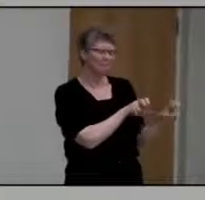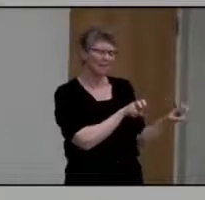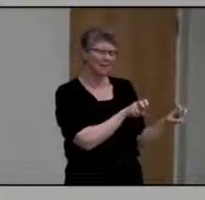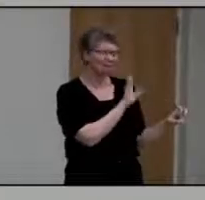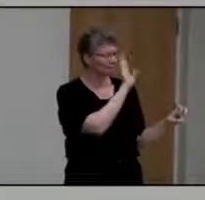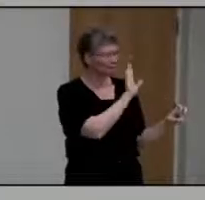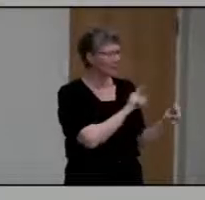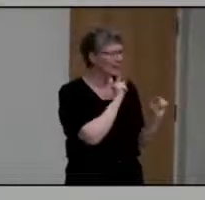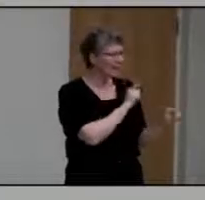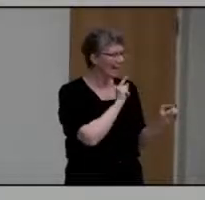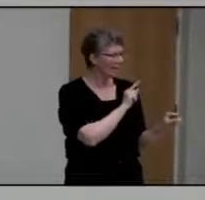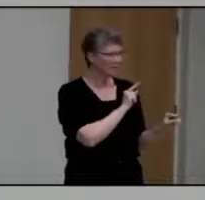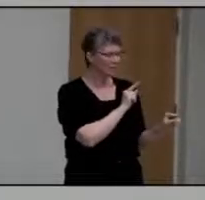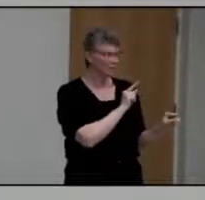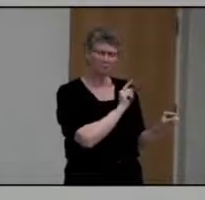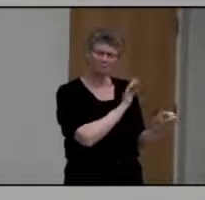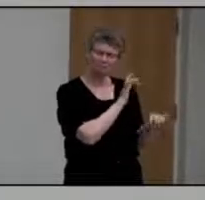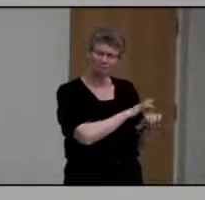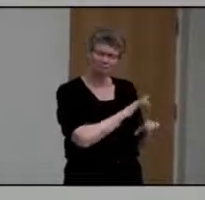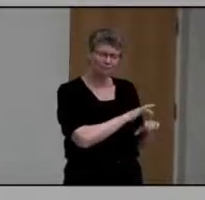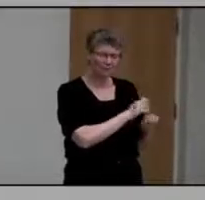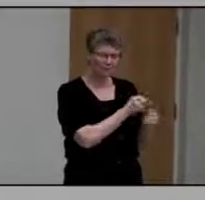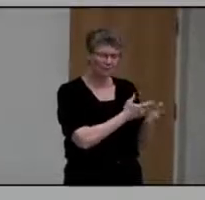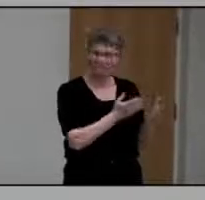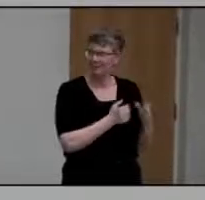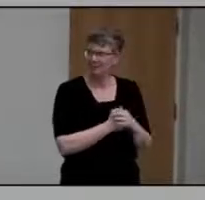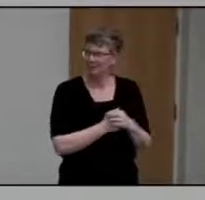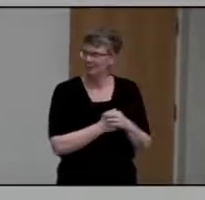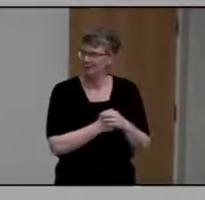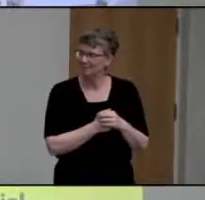answers. Okay. Everything was covered. Good. Yeah.